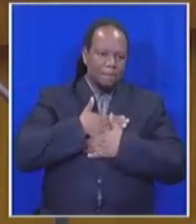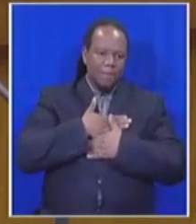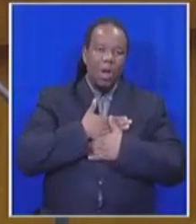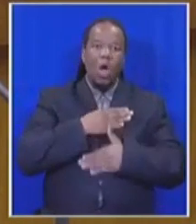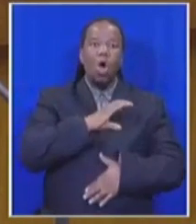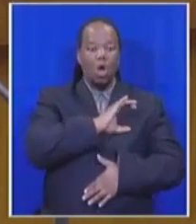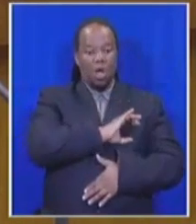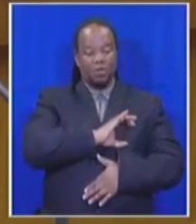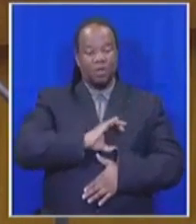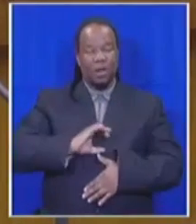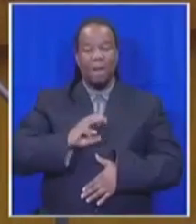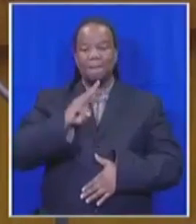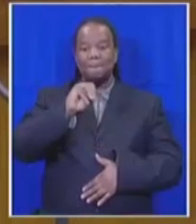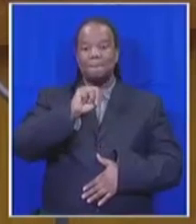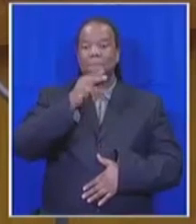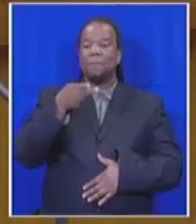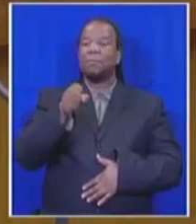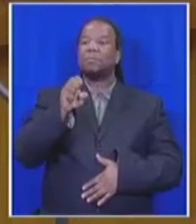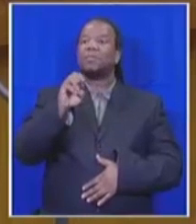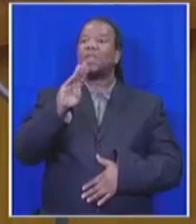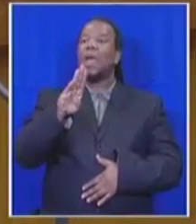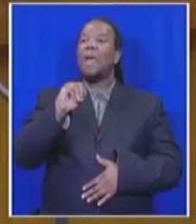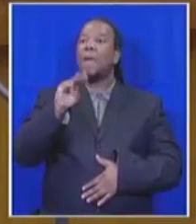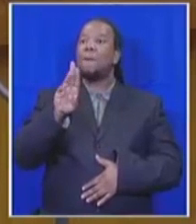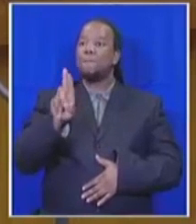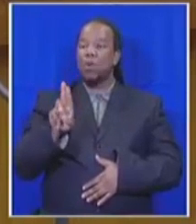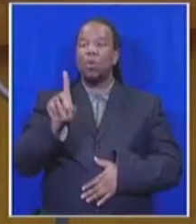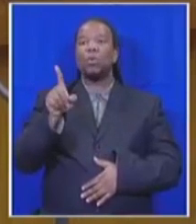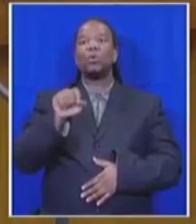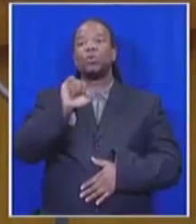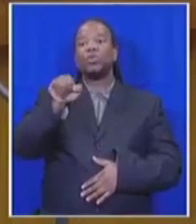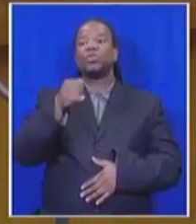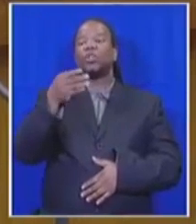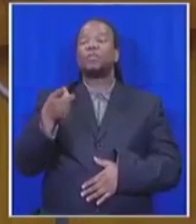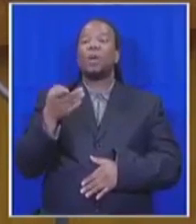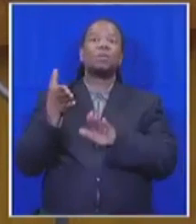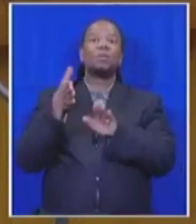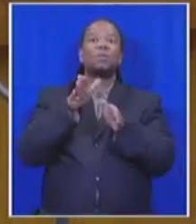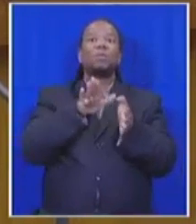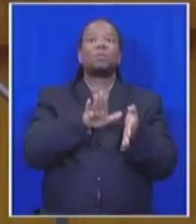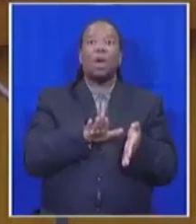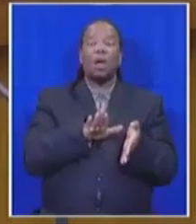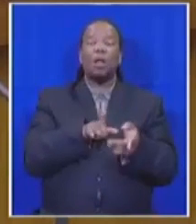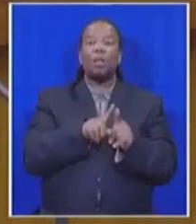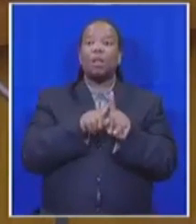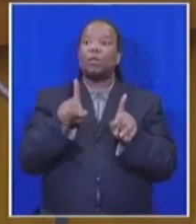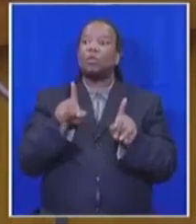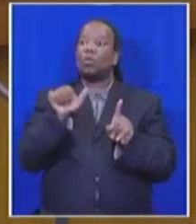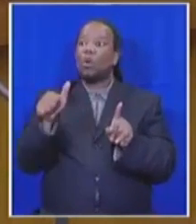Nhlanhla Mthembu, who passed on in Johannesburg yesterday evening during council election